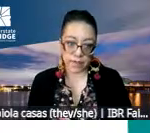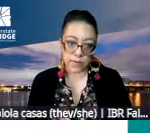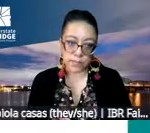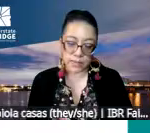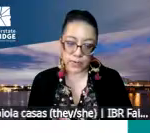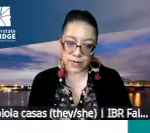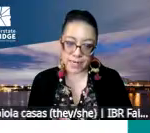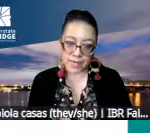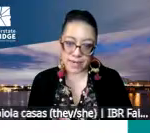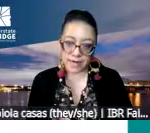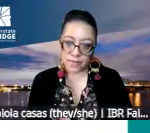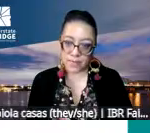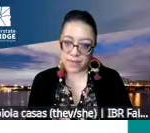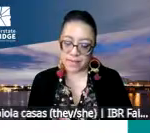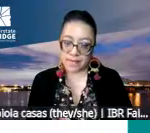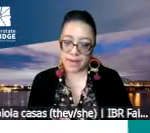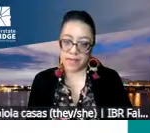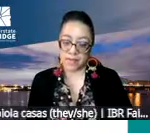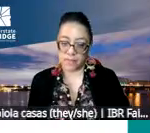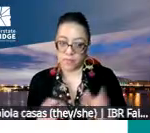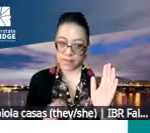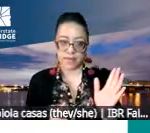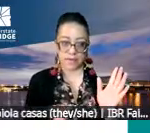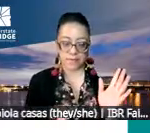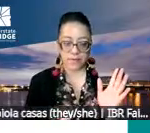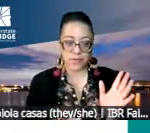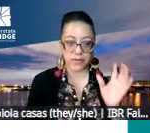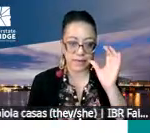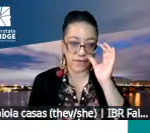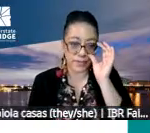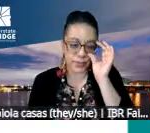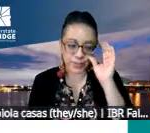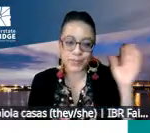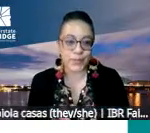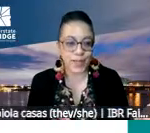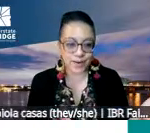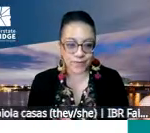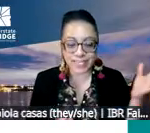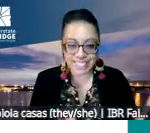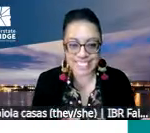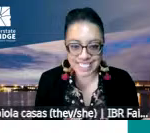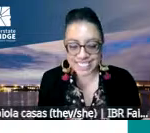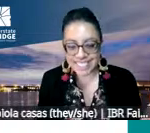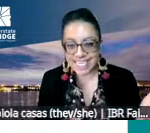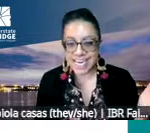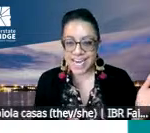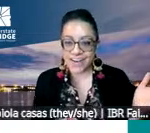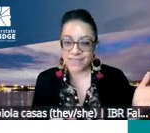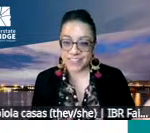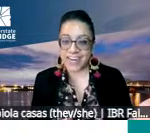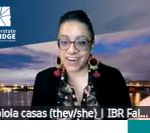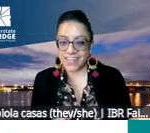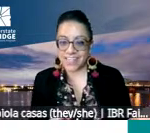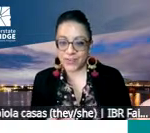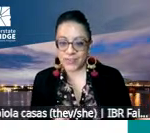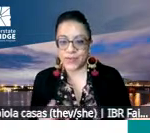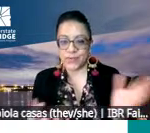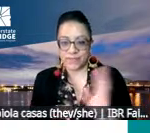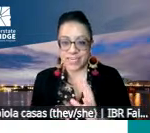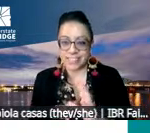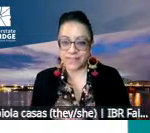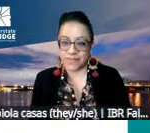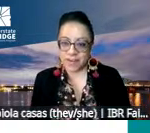very closely coordinated with the community advisory group. So a lot of what Lisa just shared is